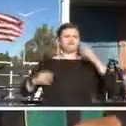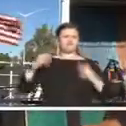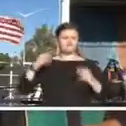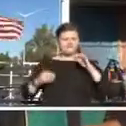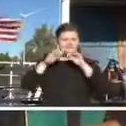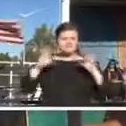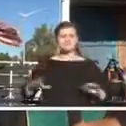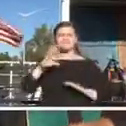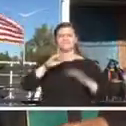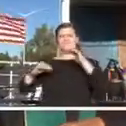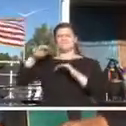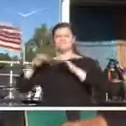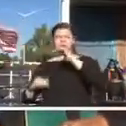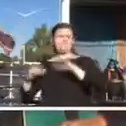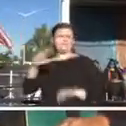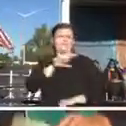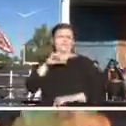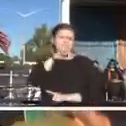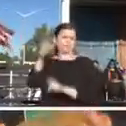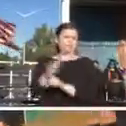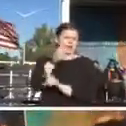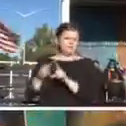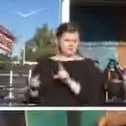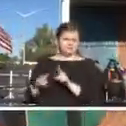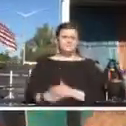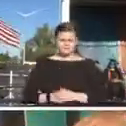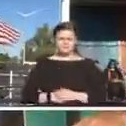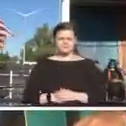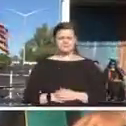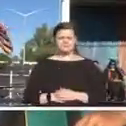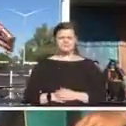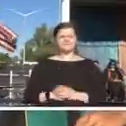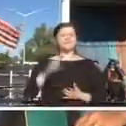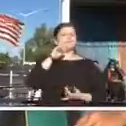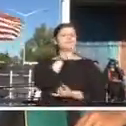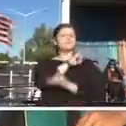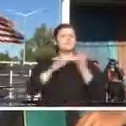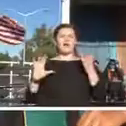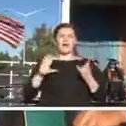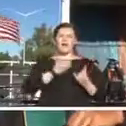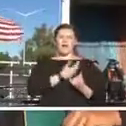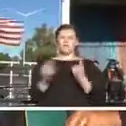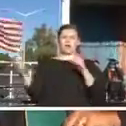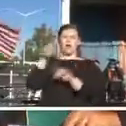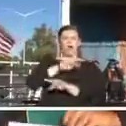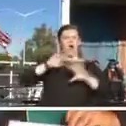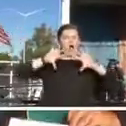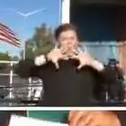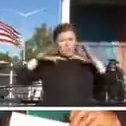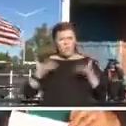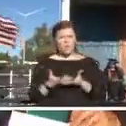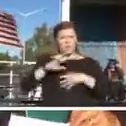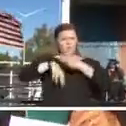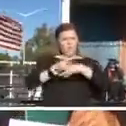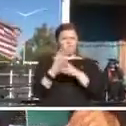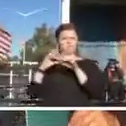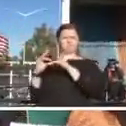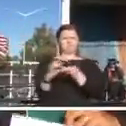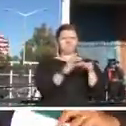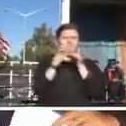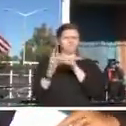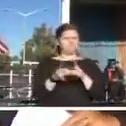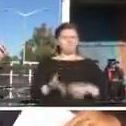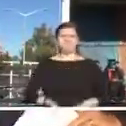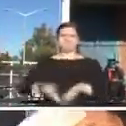and police brutality. Finally, our perspective on global connectedness has been heightened. The exchange